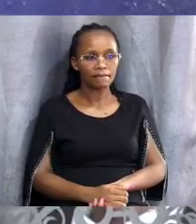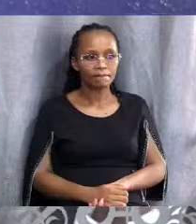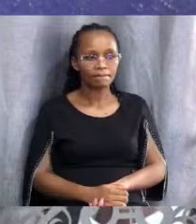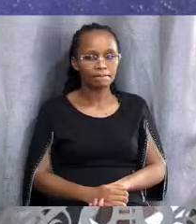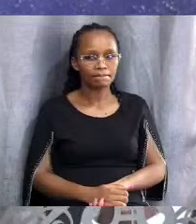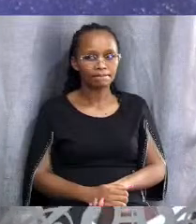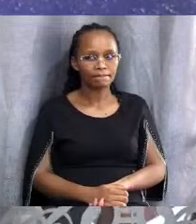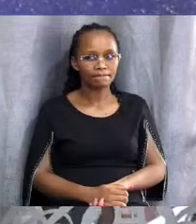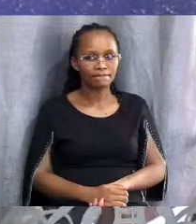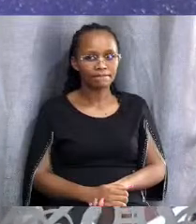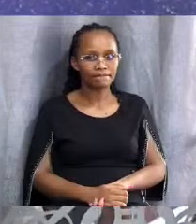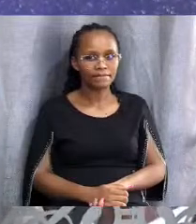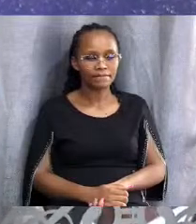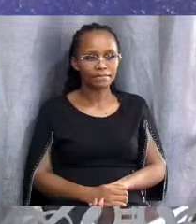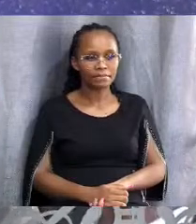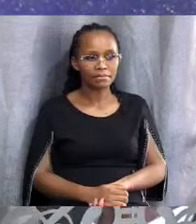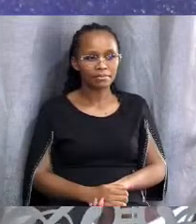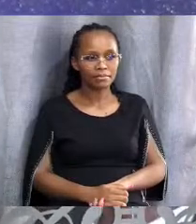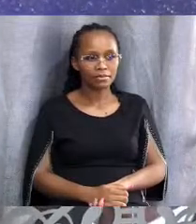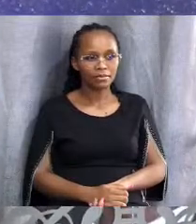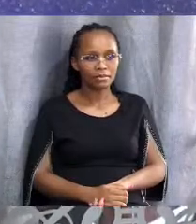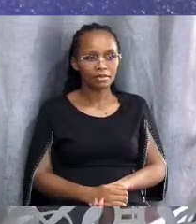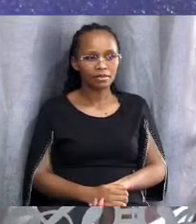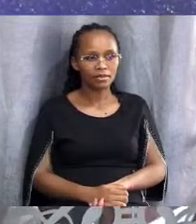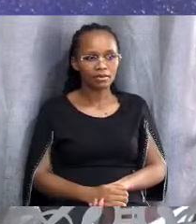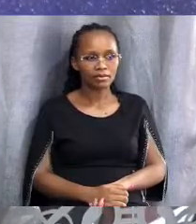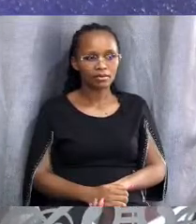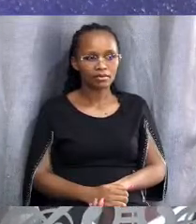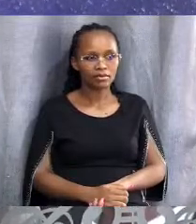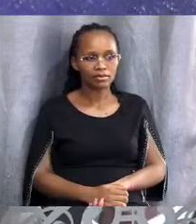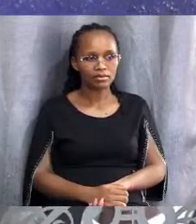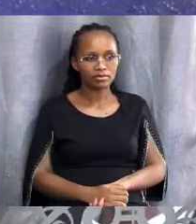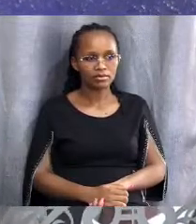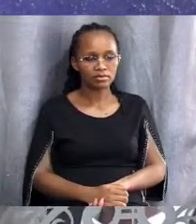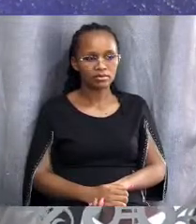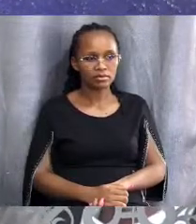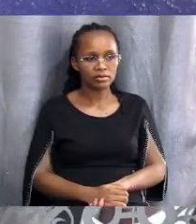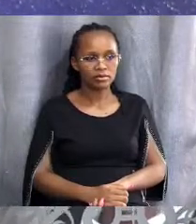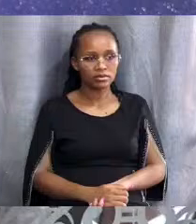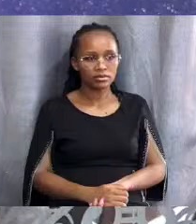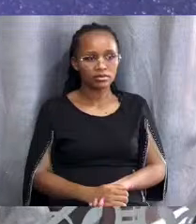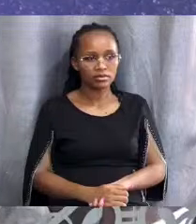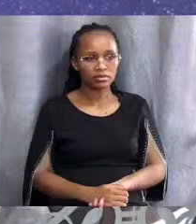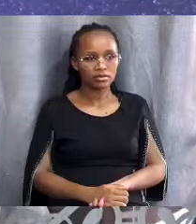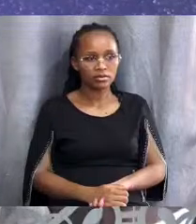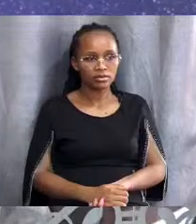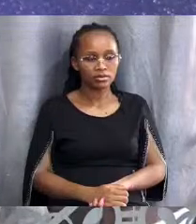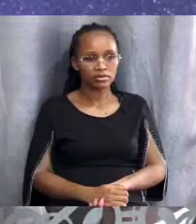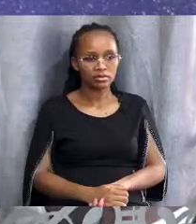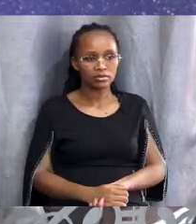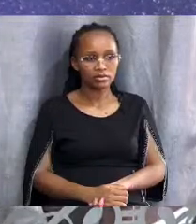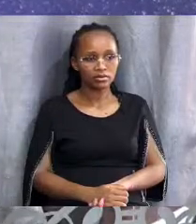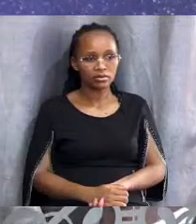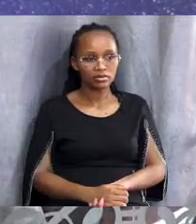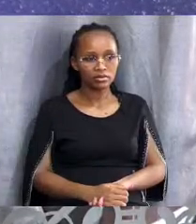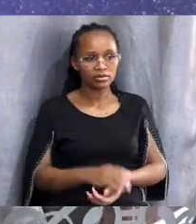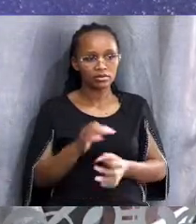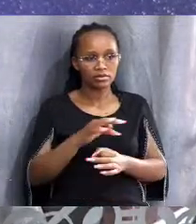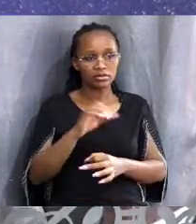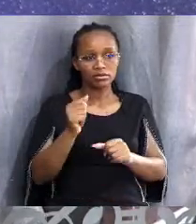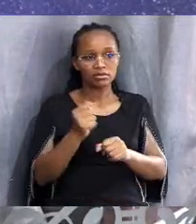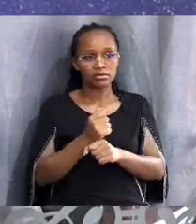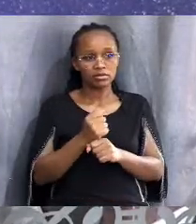and to love. He is your little angel sent from above. You see, spirits cannot